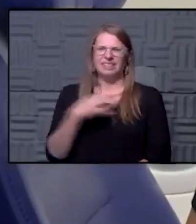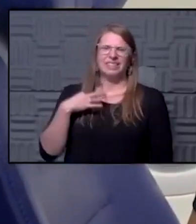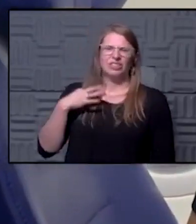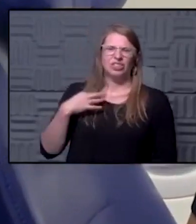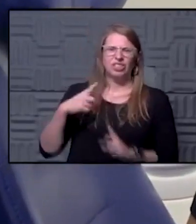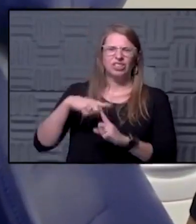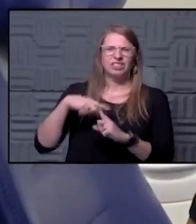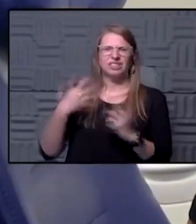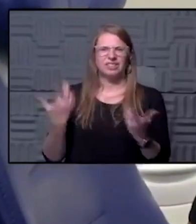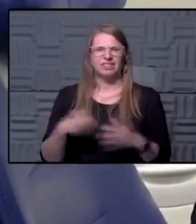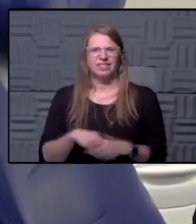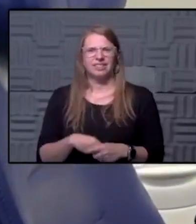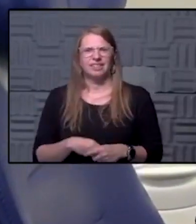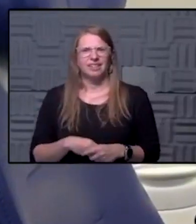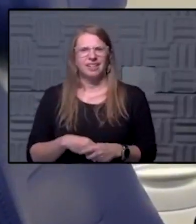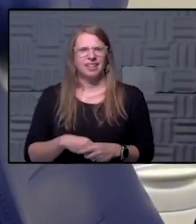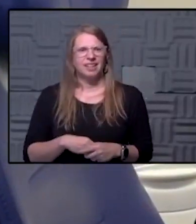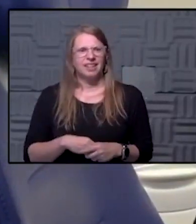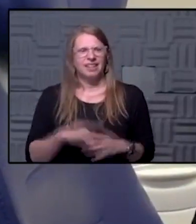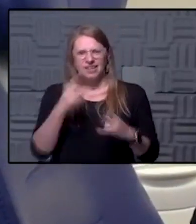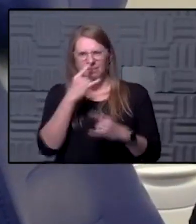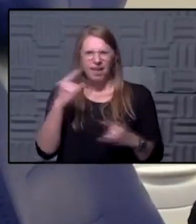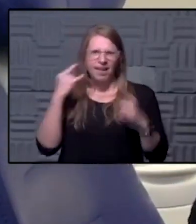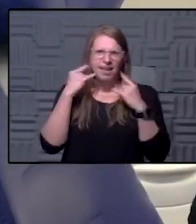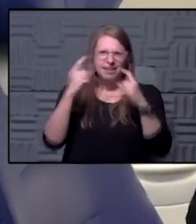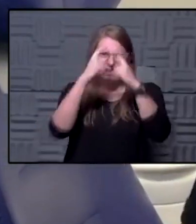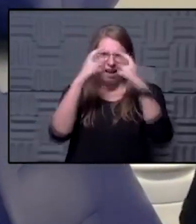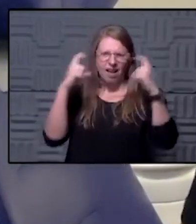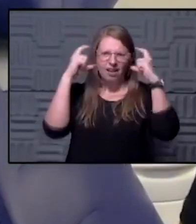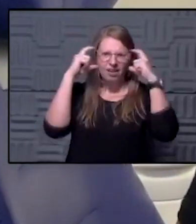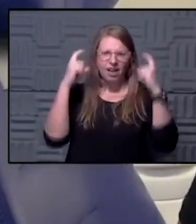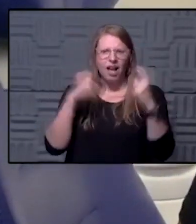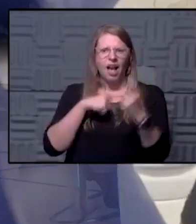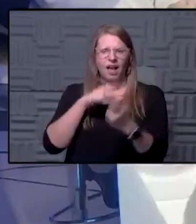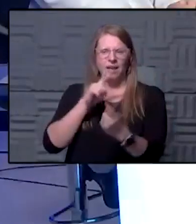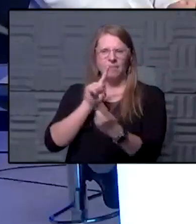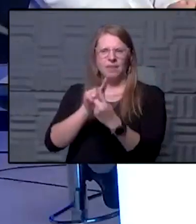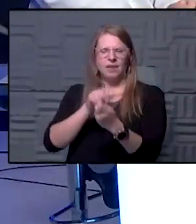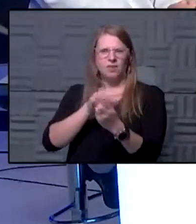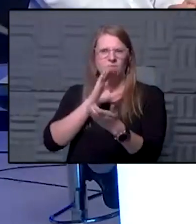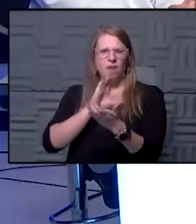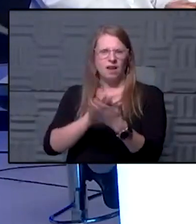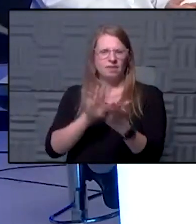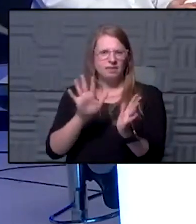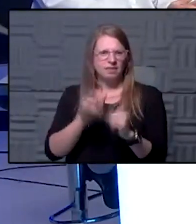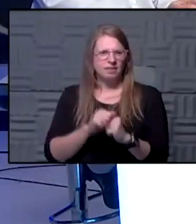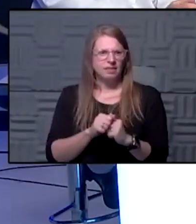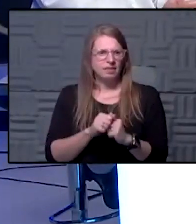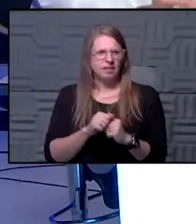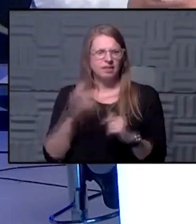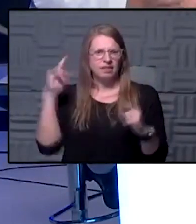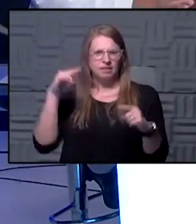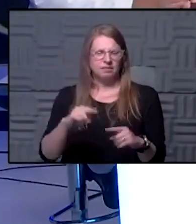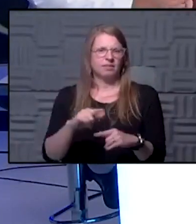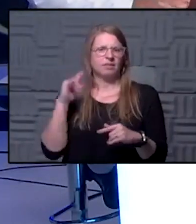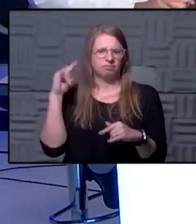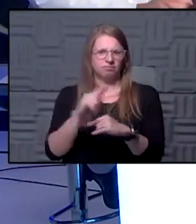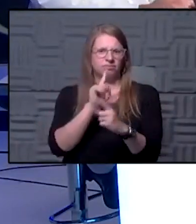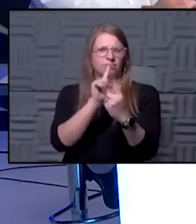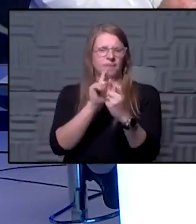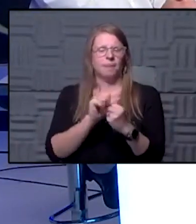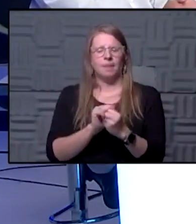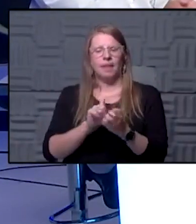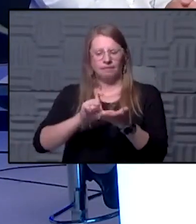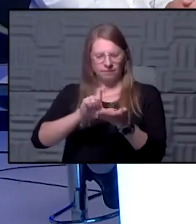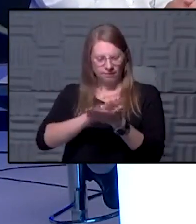Okay, whatever. But it also got the mask. You got your goggles. I bet you're wiping the place down. Yeah, absolutely. I have my